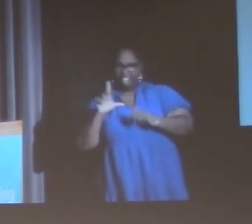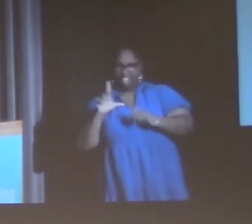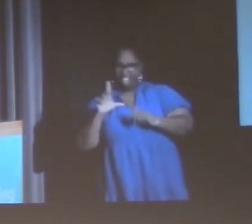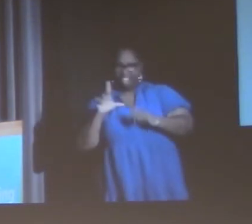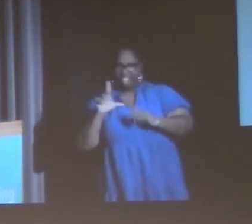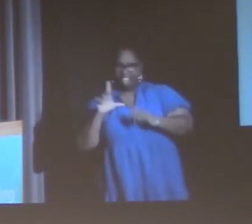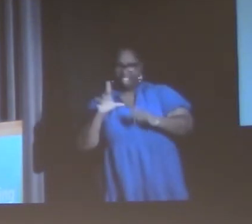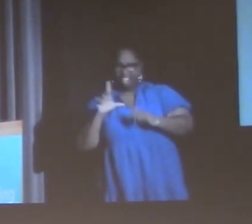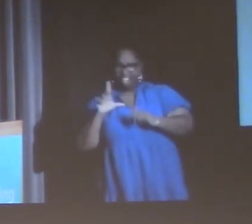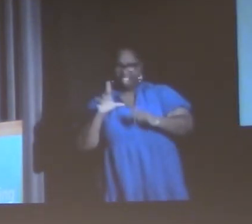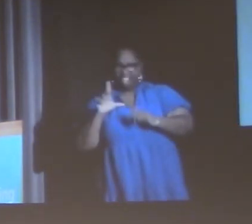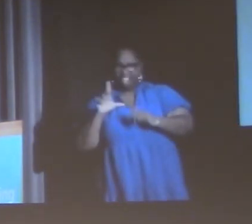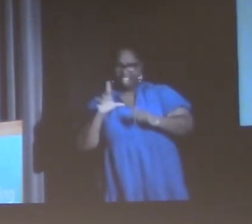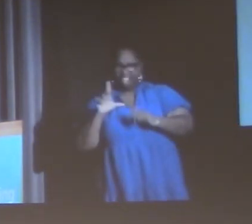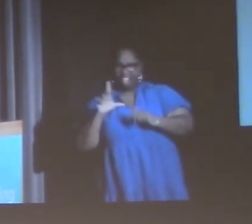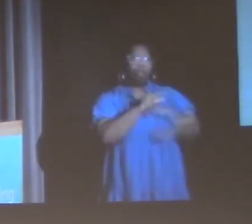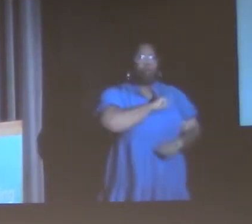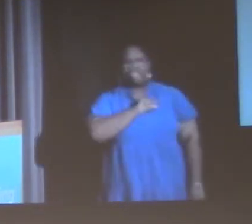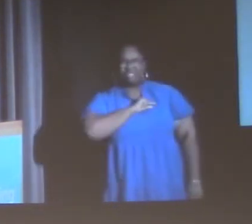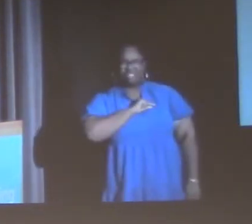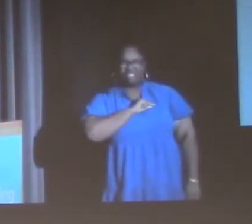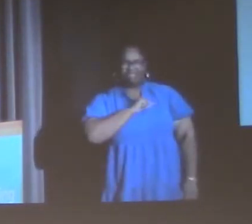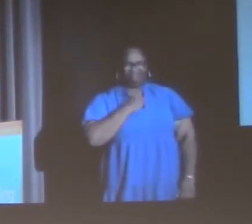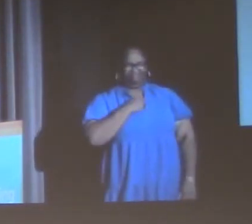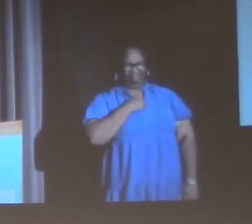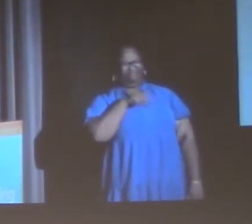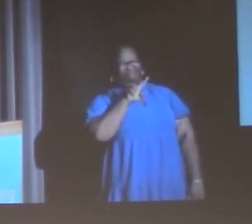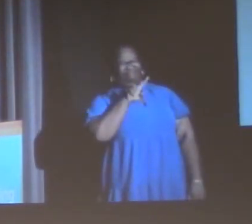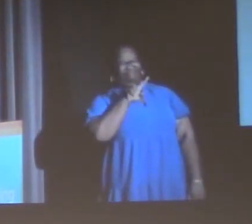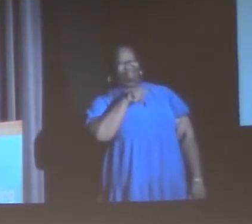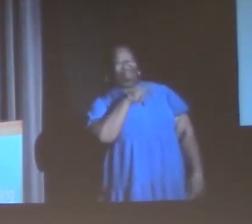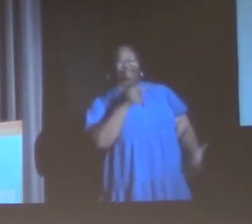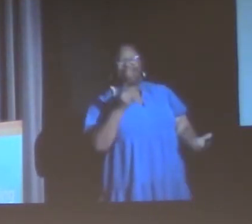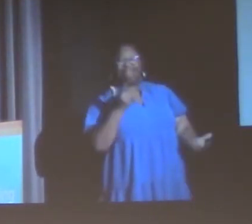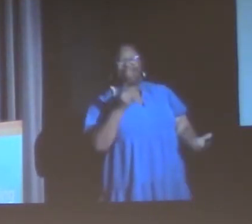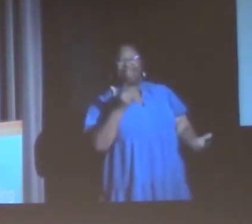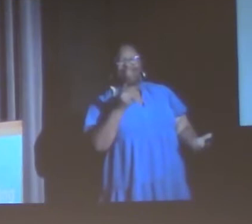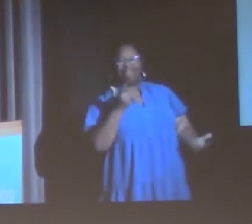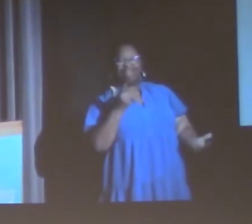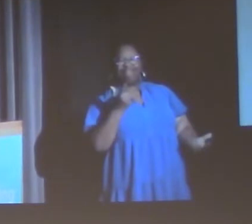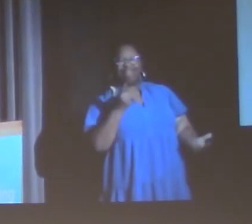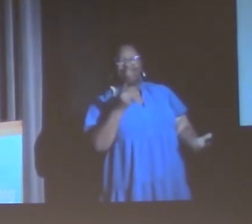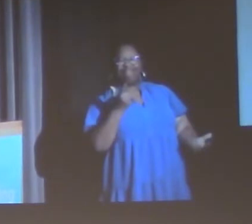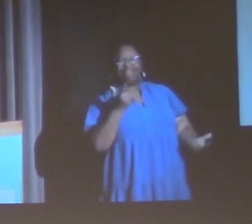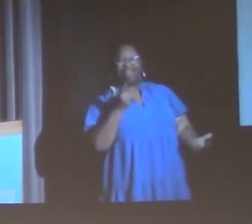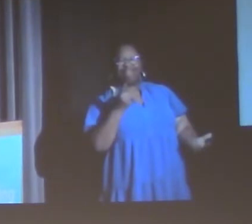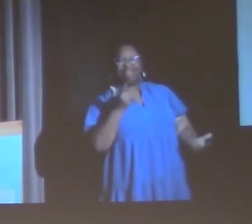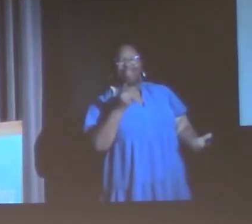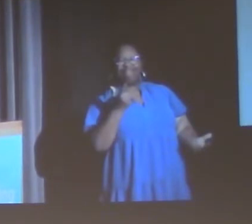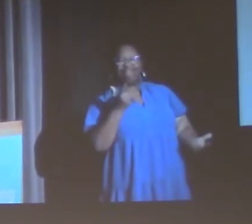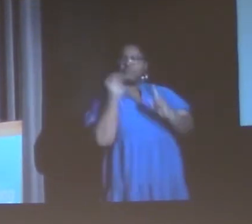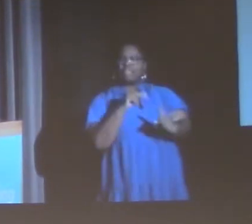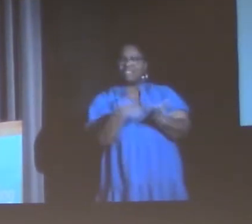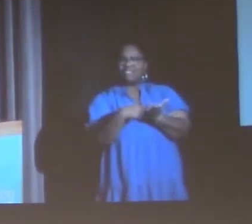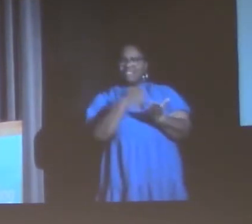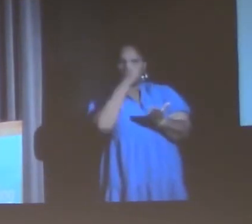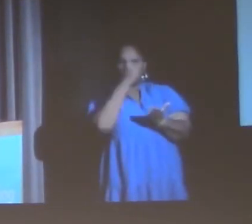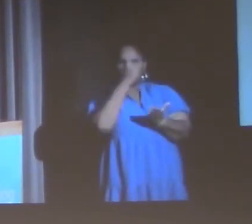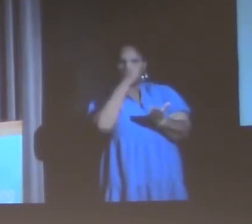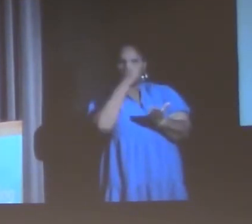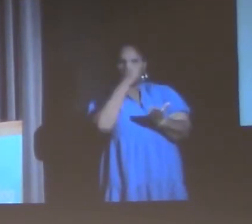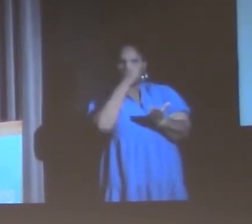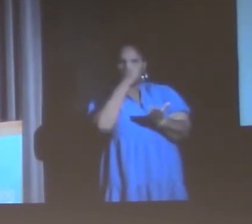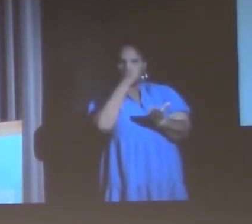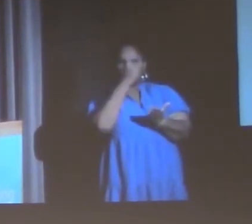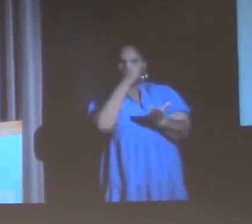ridiculous, I think, to talk about prison from that lens, because you're only giving the prison more power. Whereas in other countries, even in